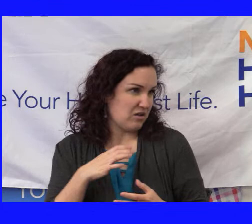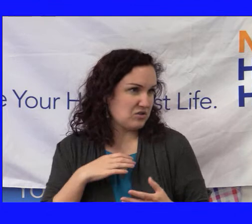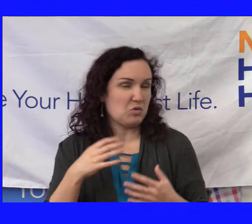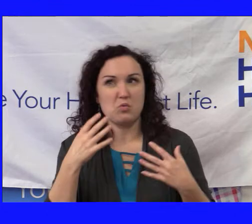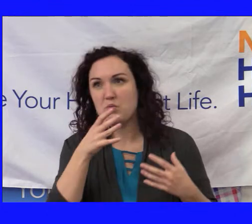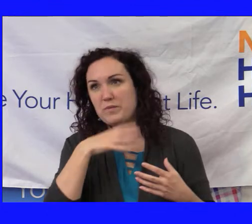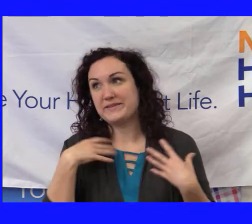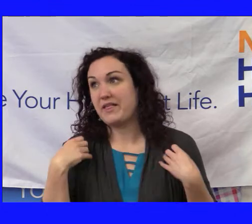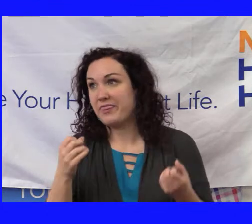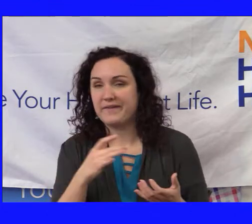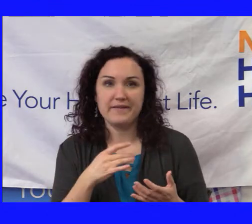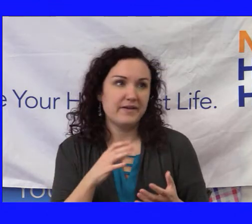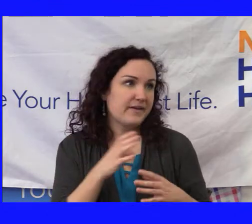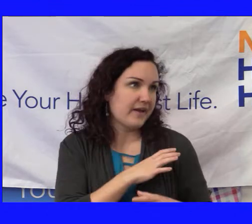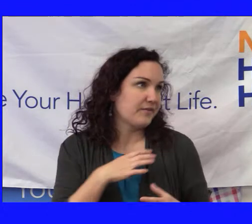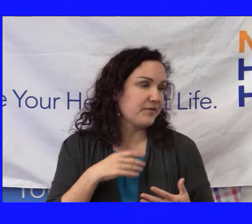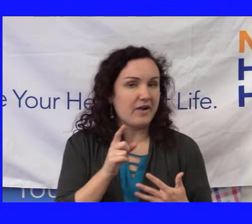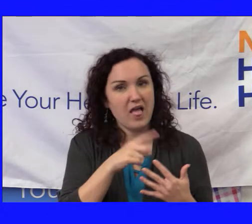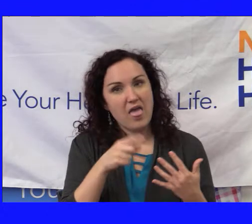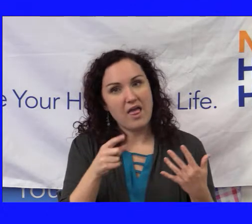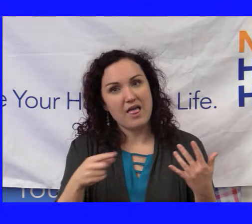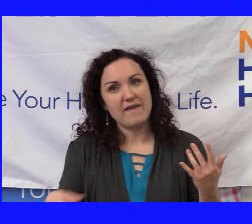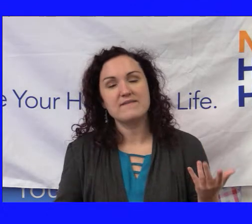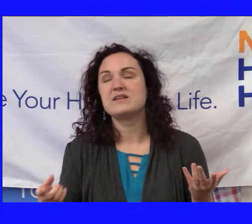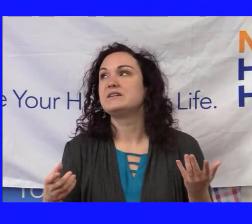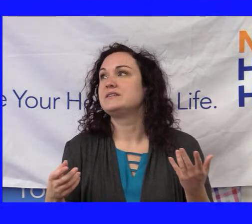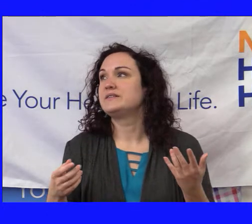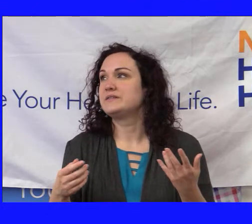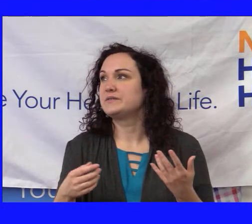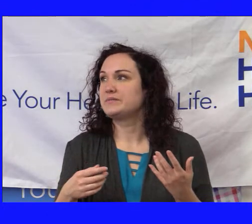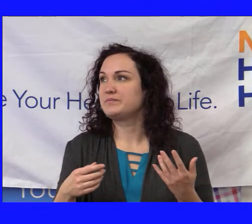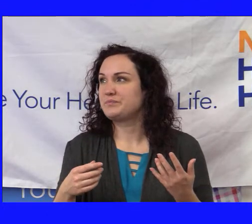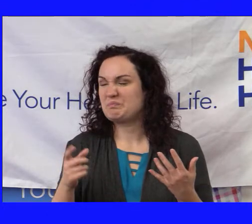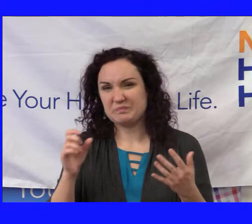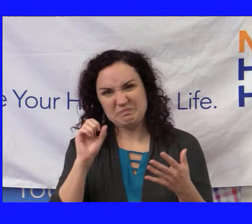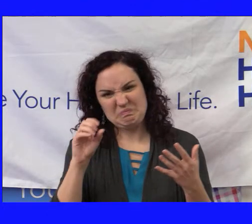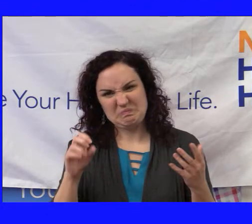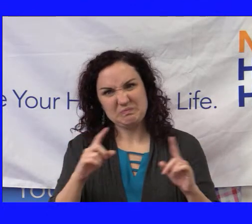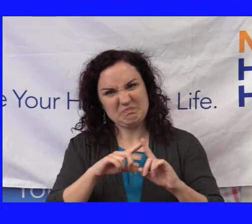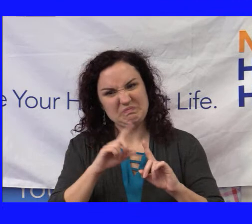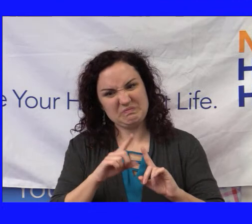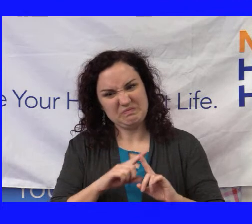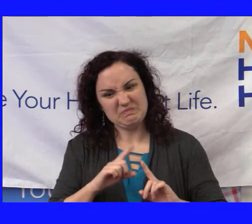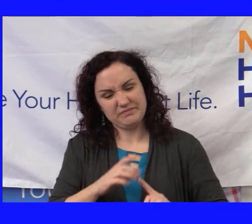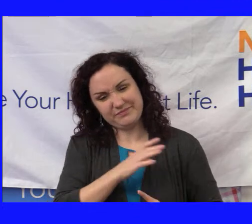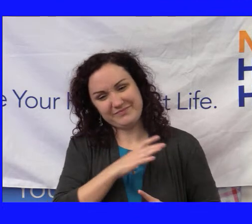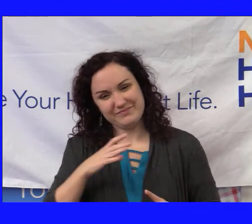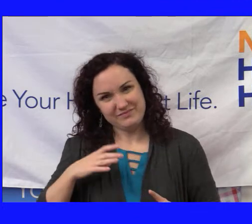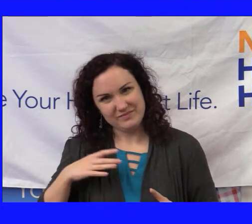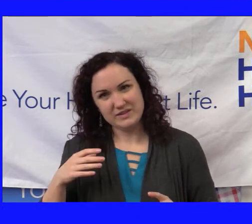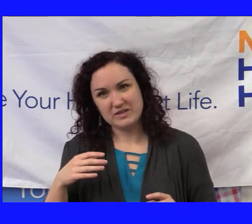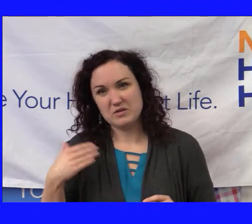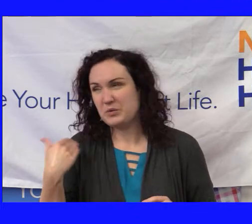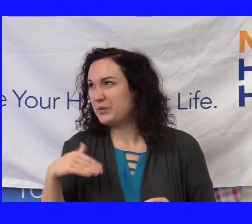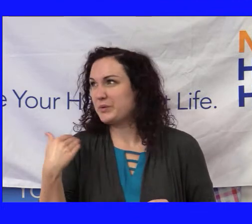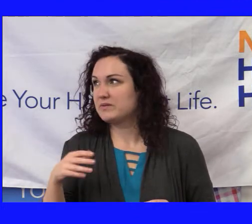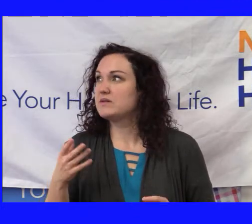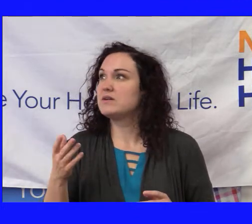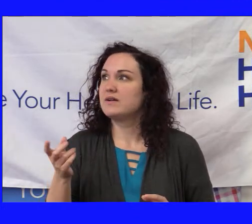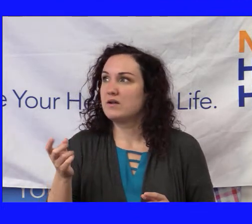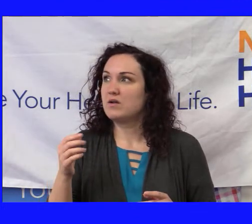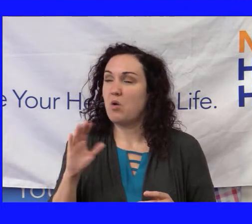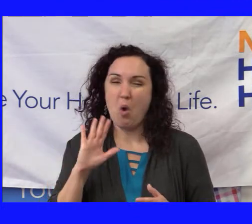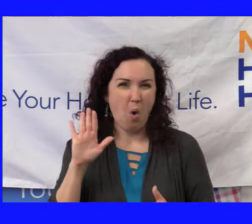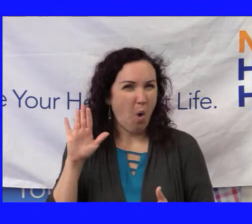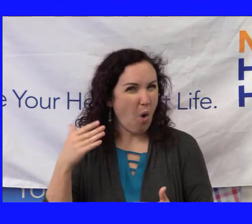Health Council, Quality and Safety Leadership, the Medical Professional Affairs, Equity and Access Council, Clinical Lab Council, our CMO Council,